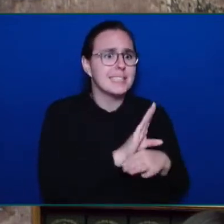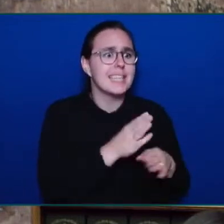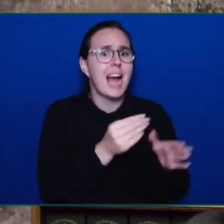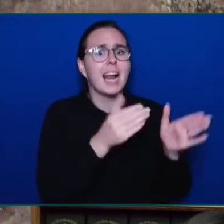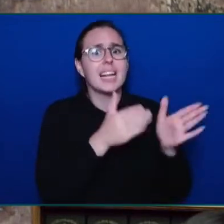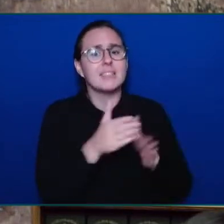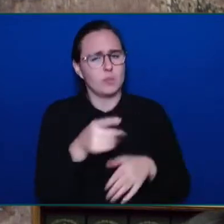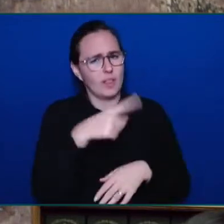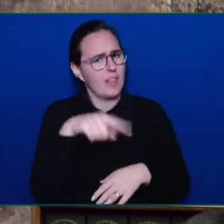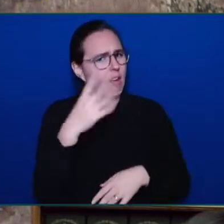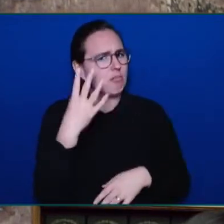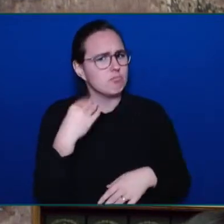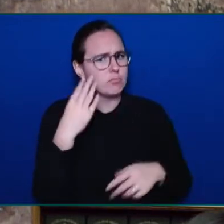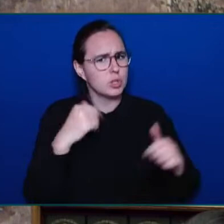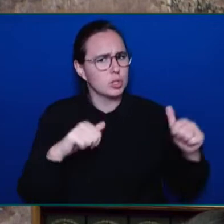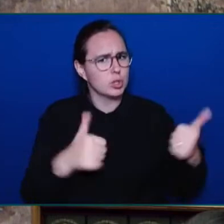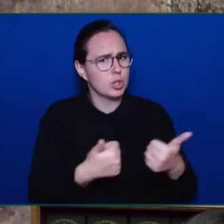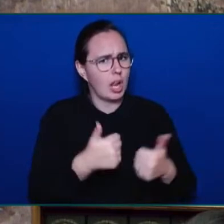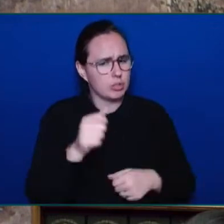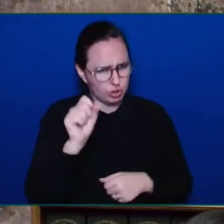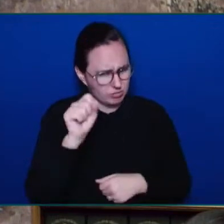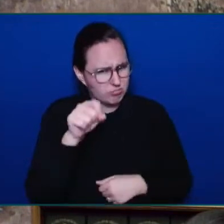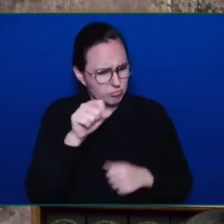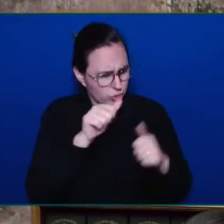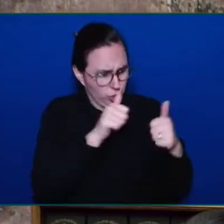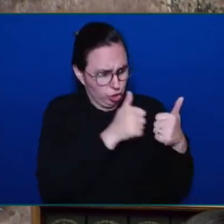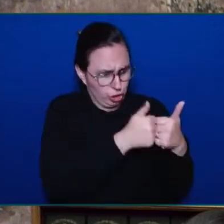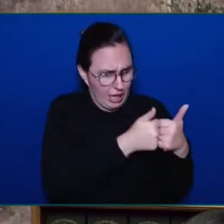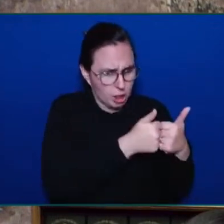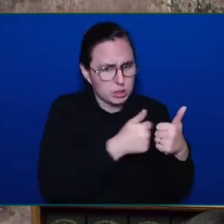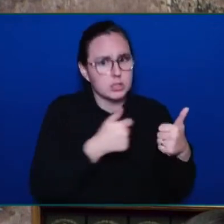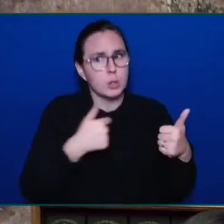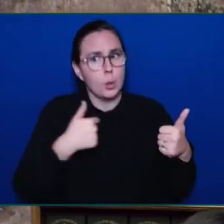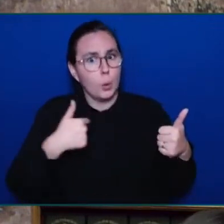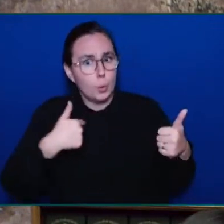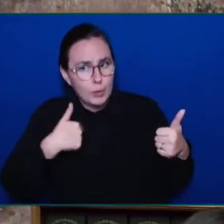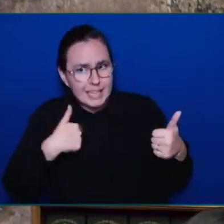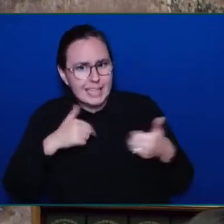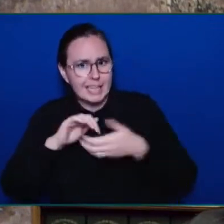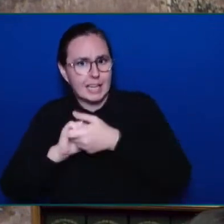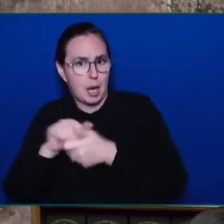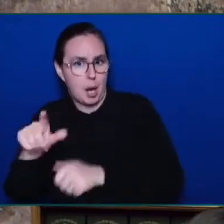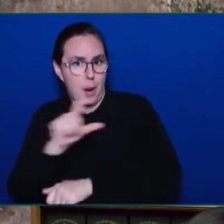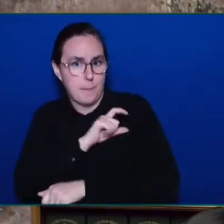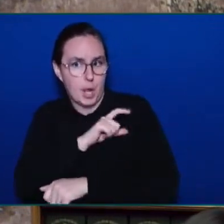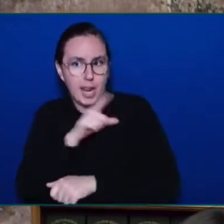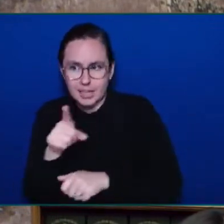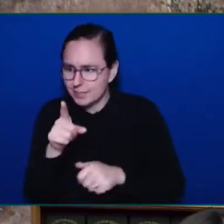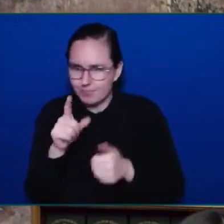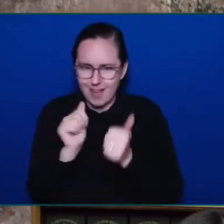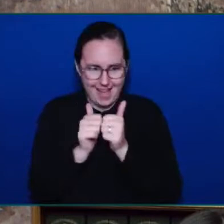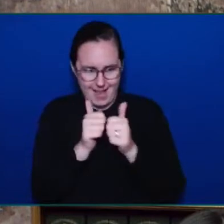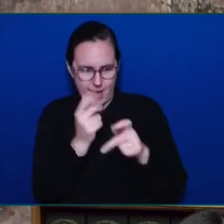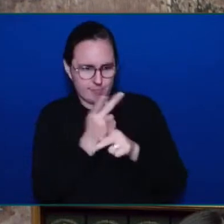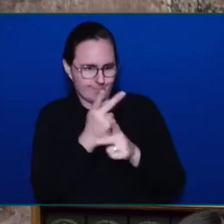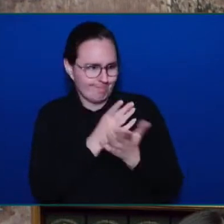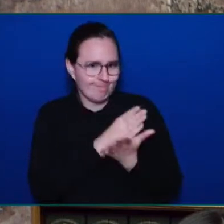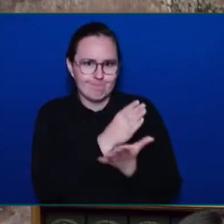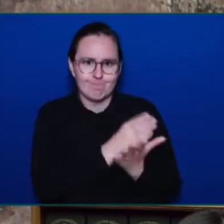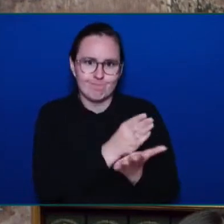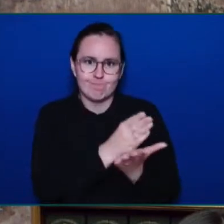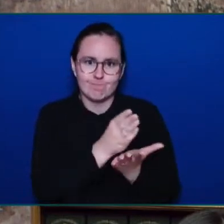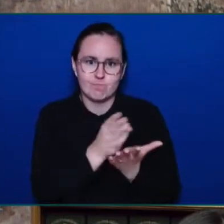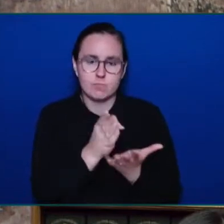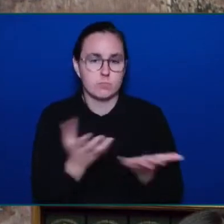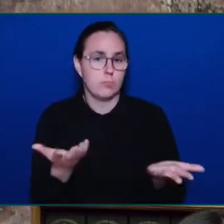doing the work, the men and women in our police forces, the men and women in our social service agencies, and our healthcare